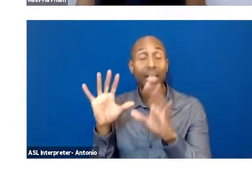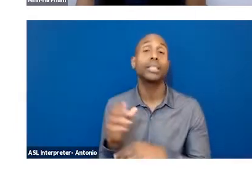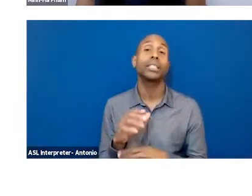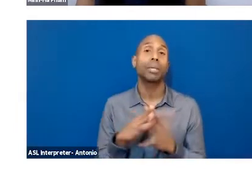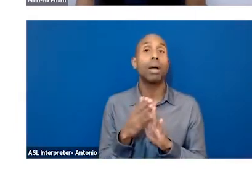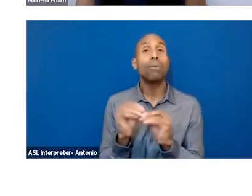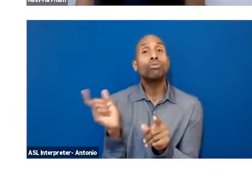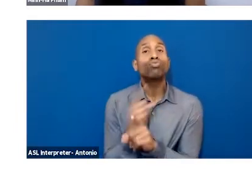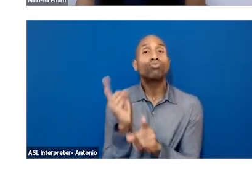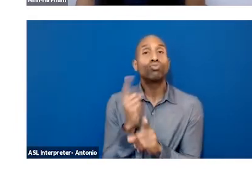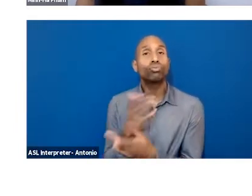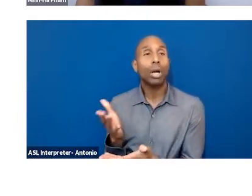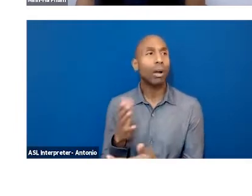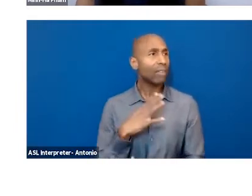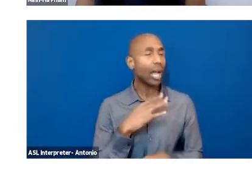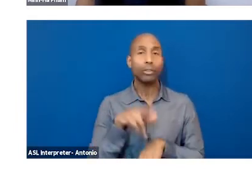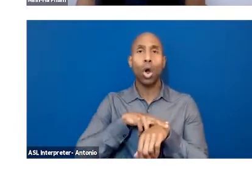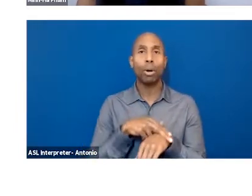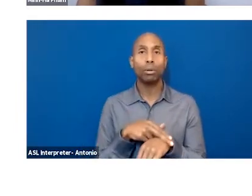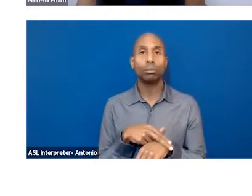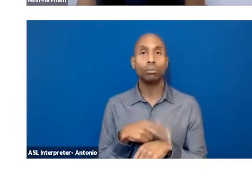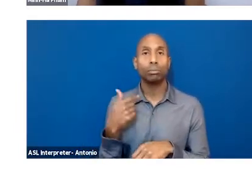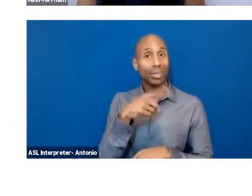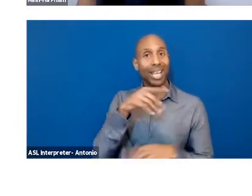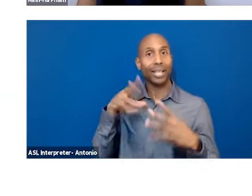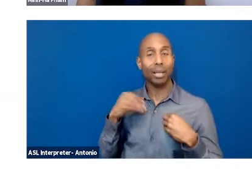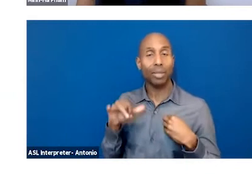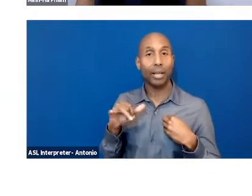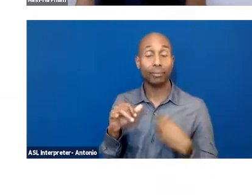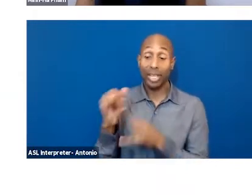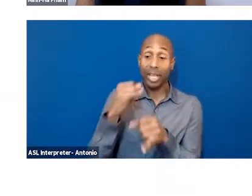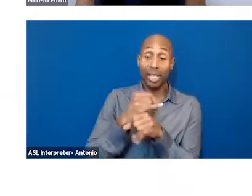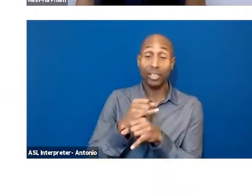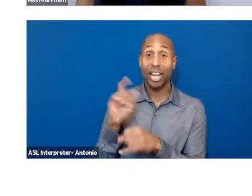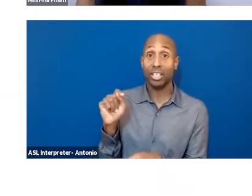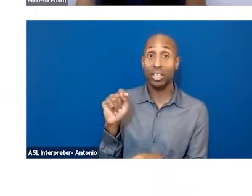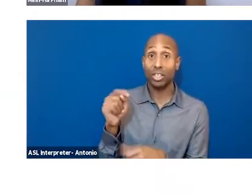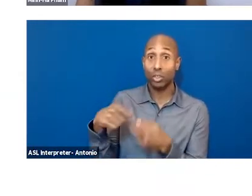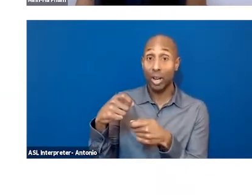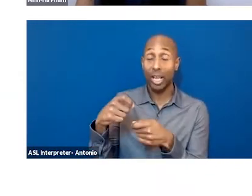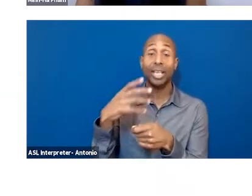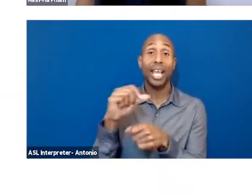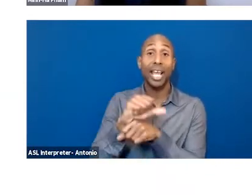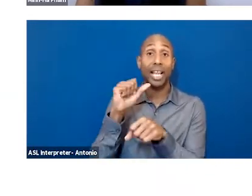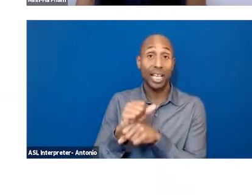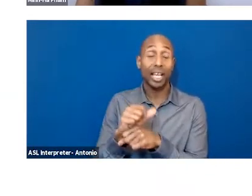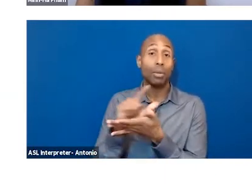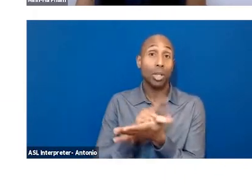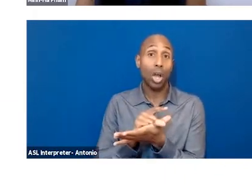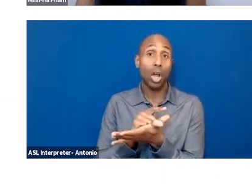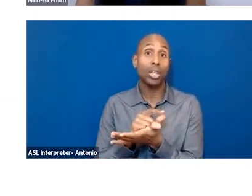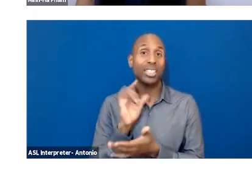and normalized in international trade and labor laws that underpin the creation and operation of